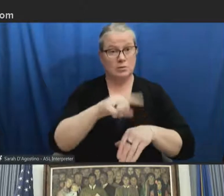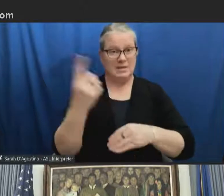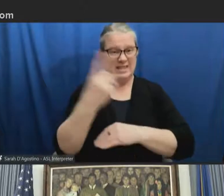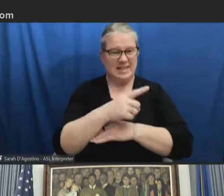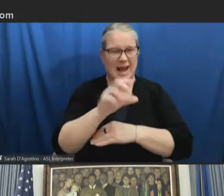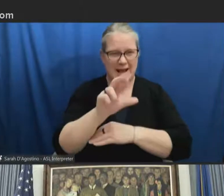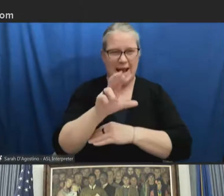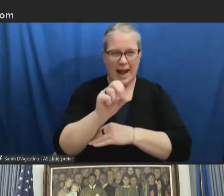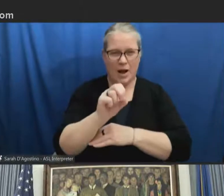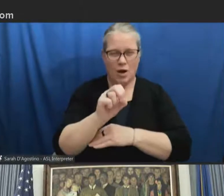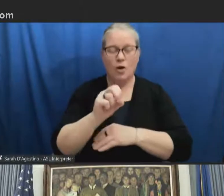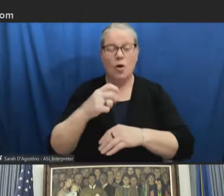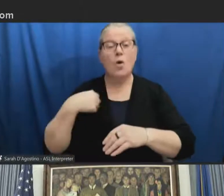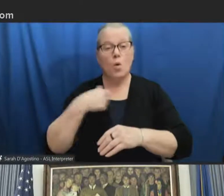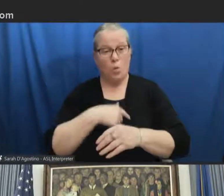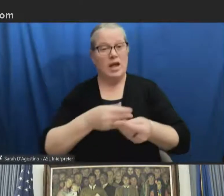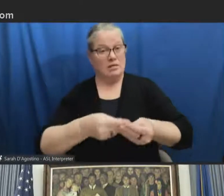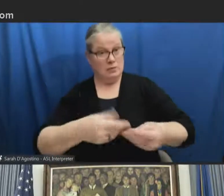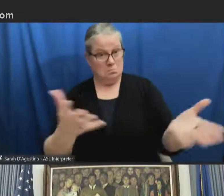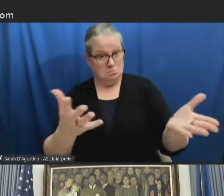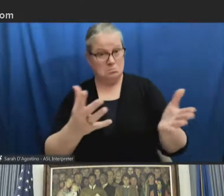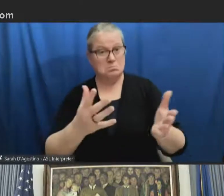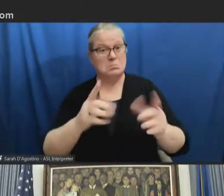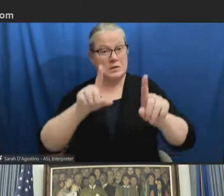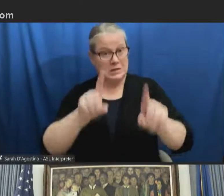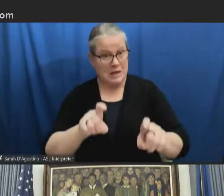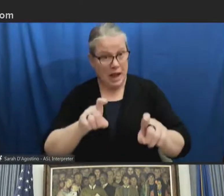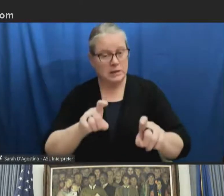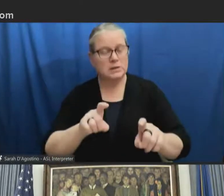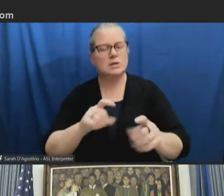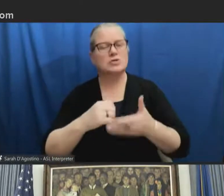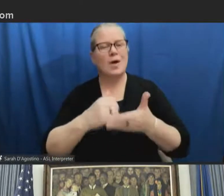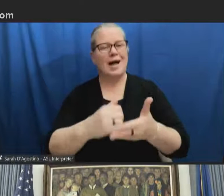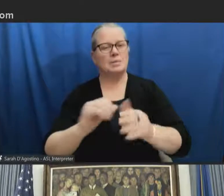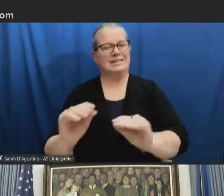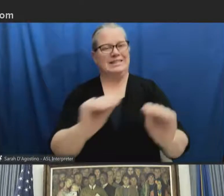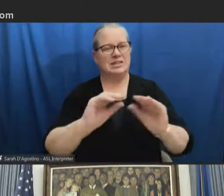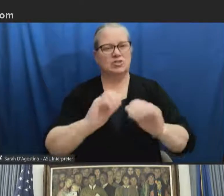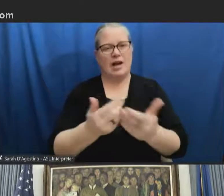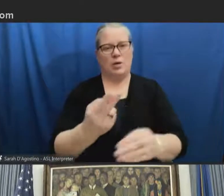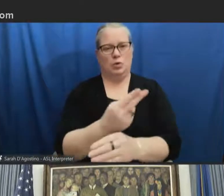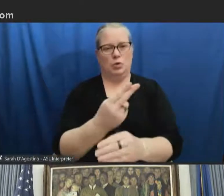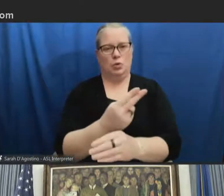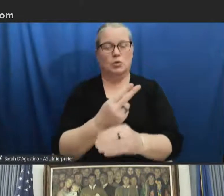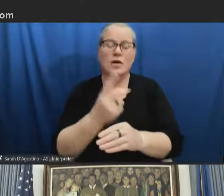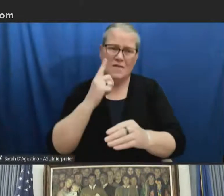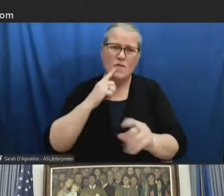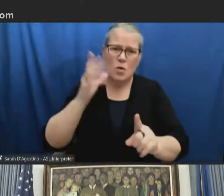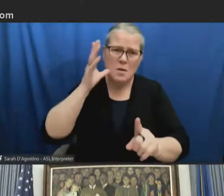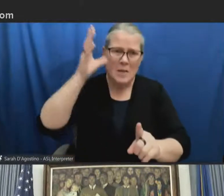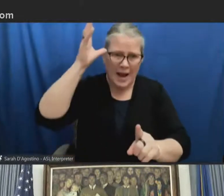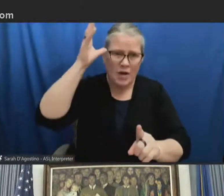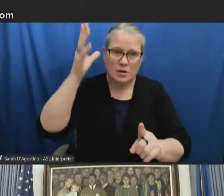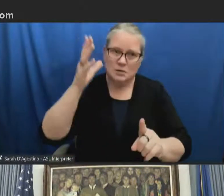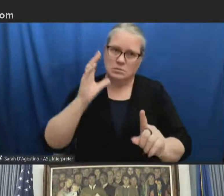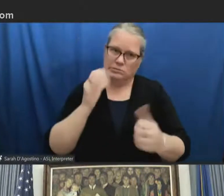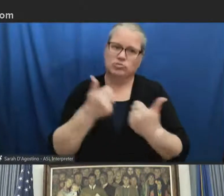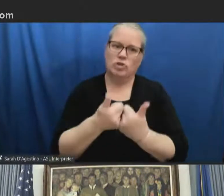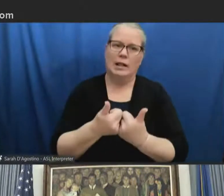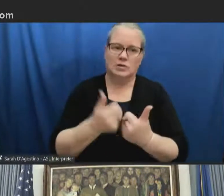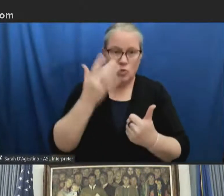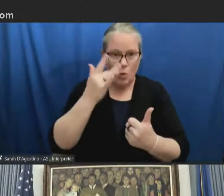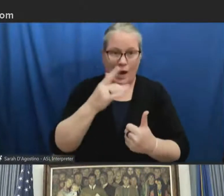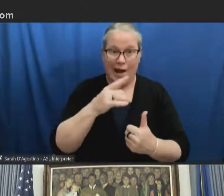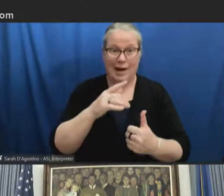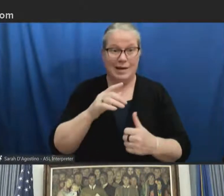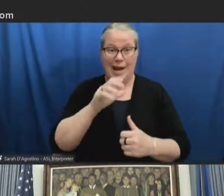different facilities around the state. And so we recognize this is a very challenging situation for parents with an age group of children that are not